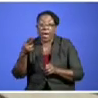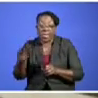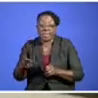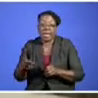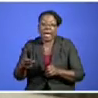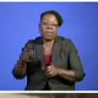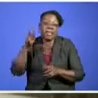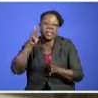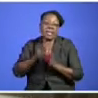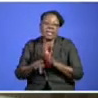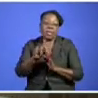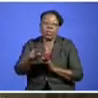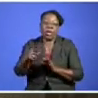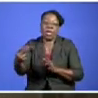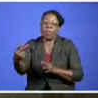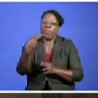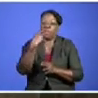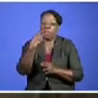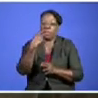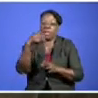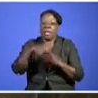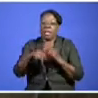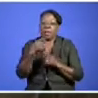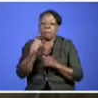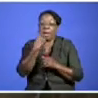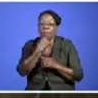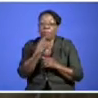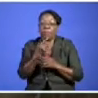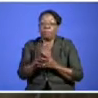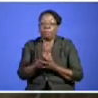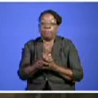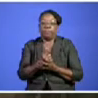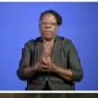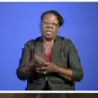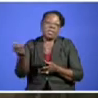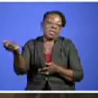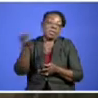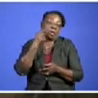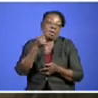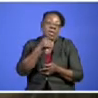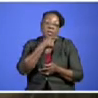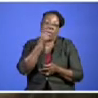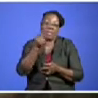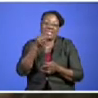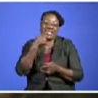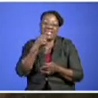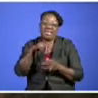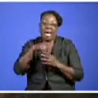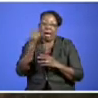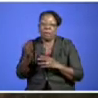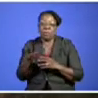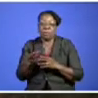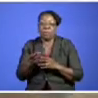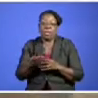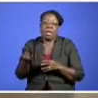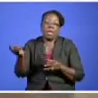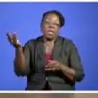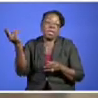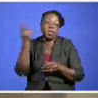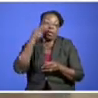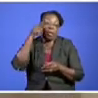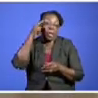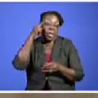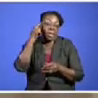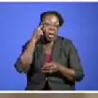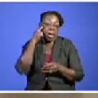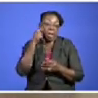pushed the gun in my mouth. Gun butt me. And my teeth is out and hit me in my eye. And the police, they came